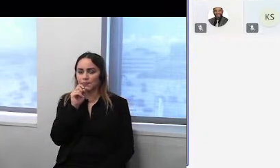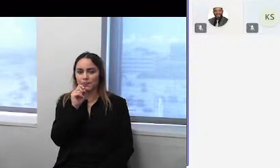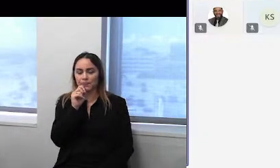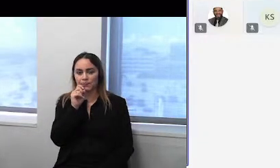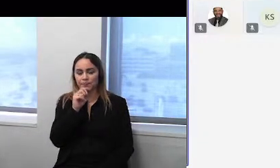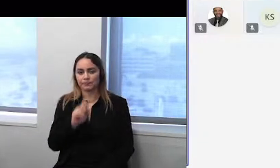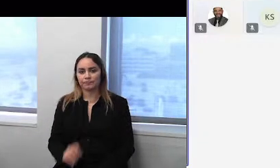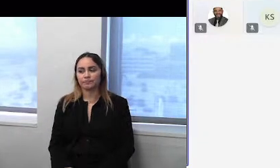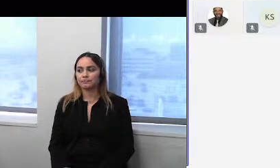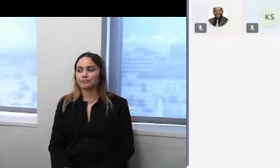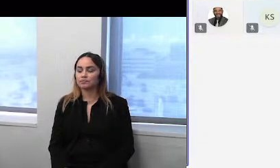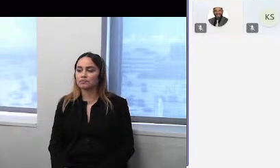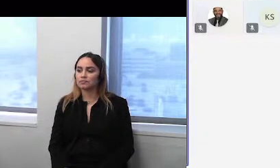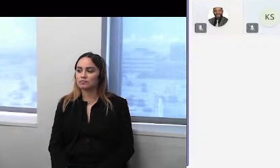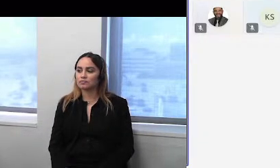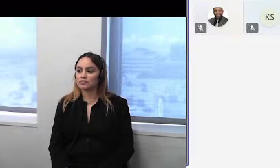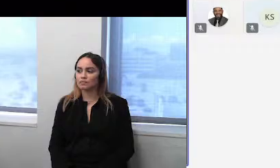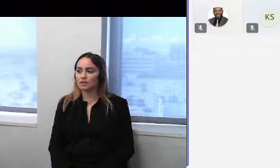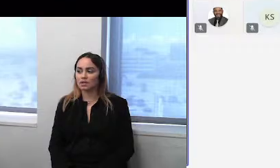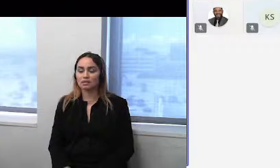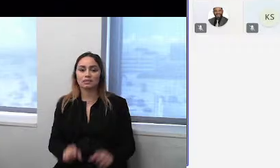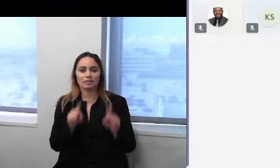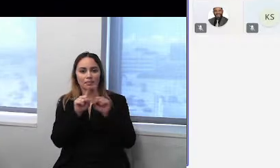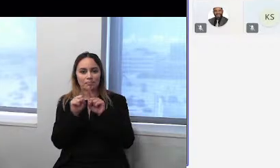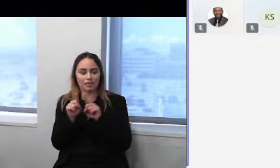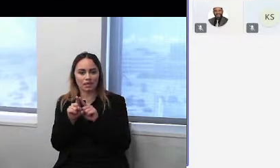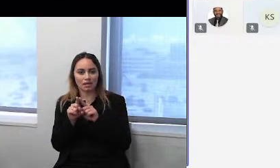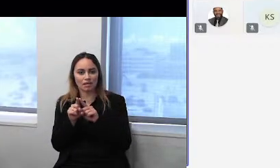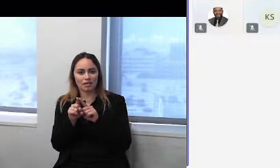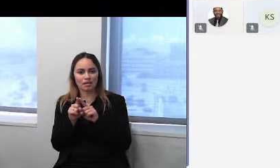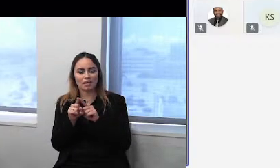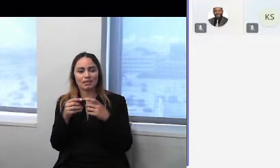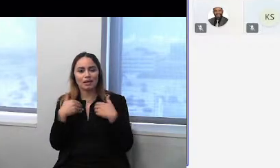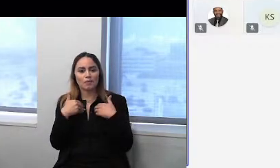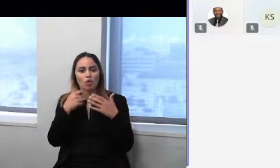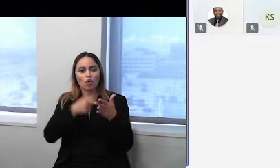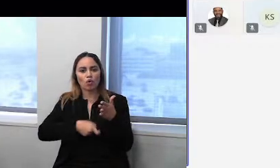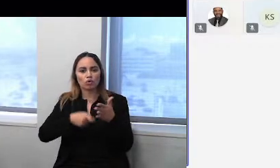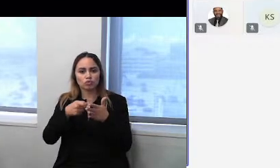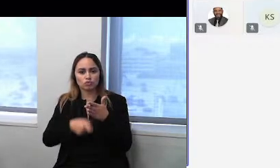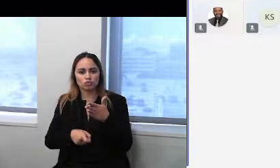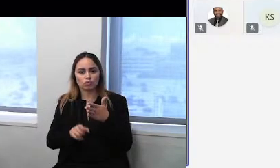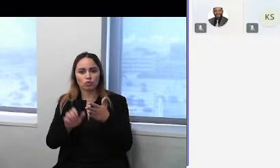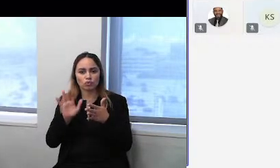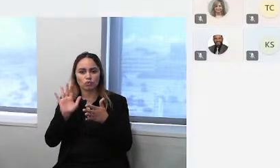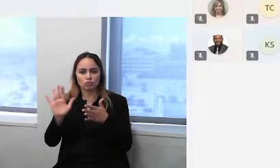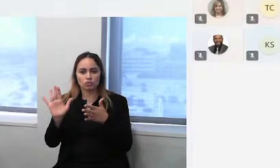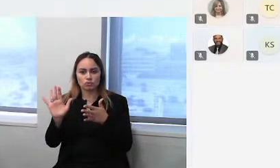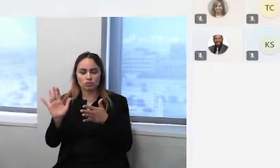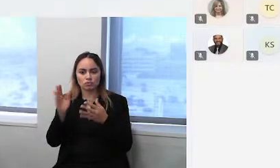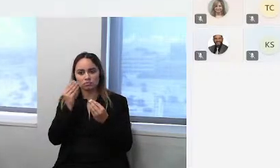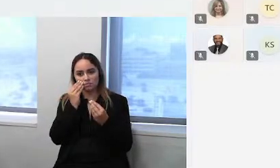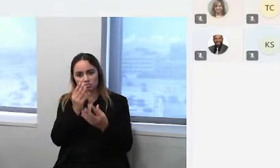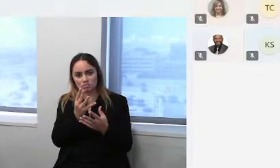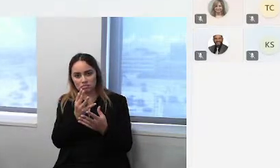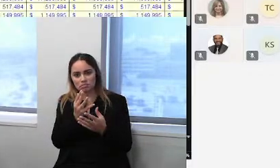There's also a cost in his testimony and in other testimonies. So that's why I asked. There's different